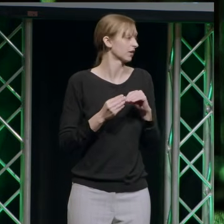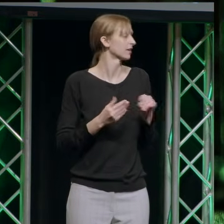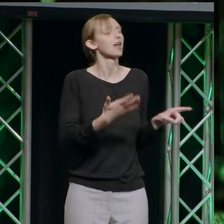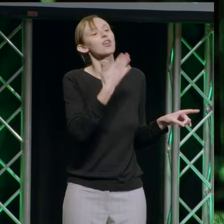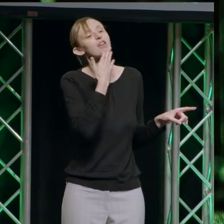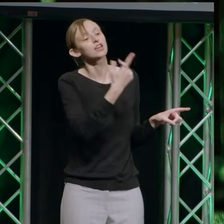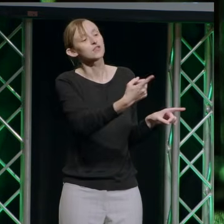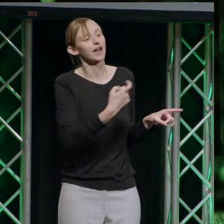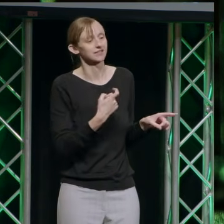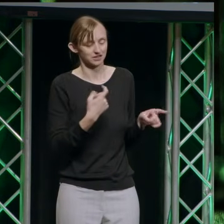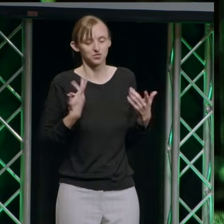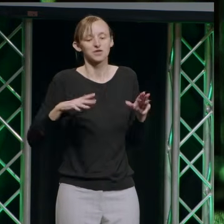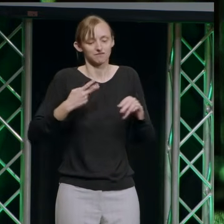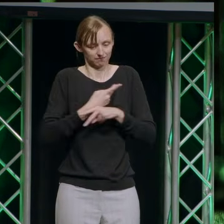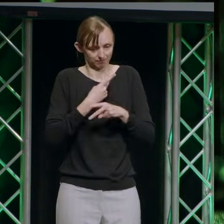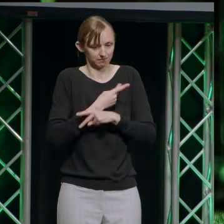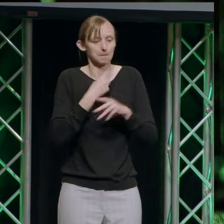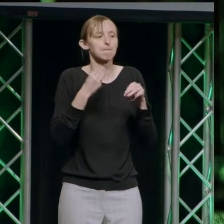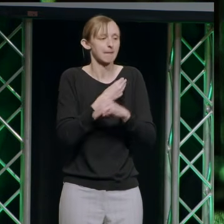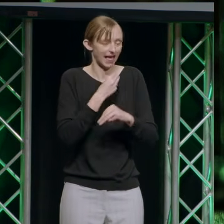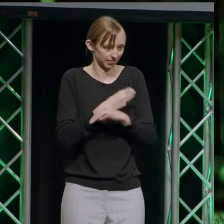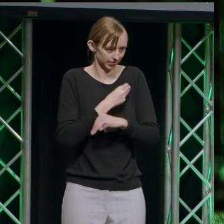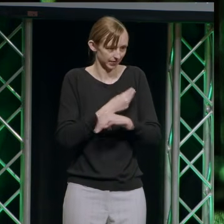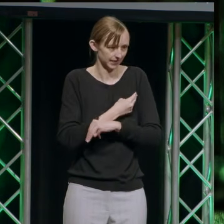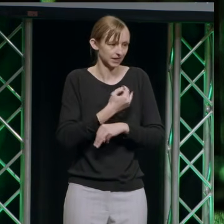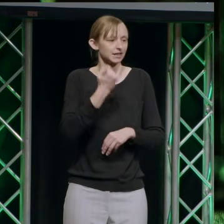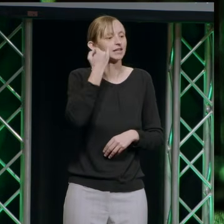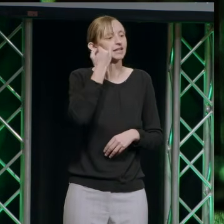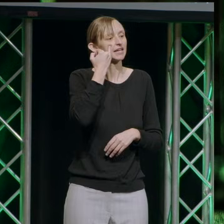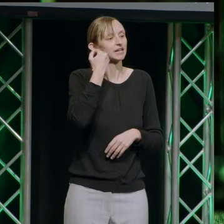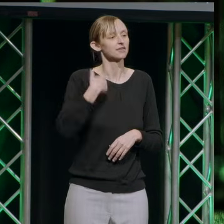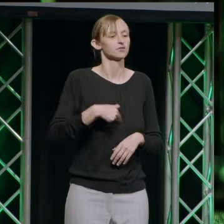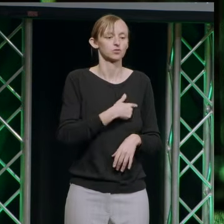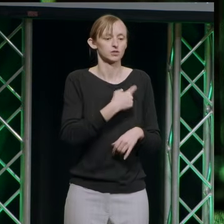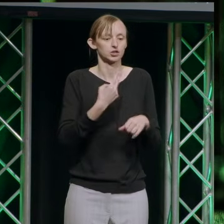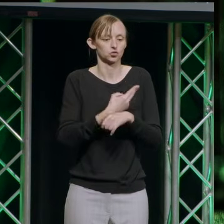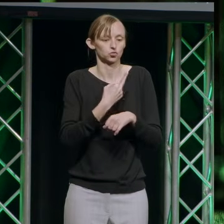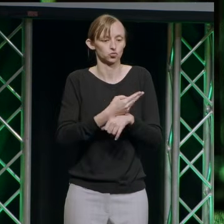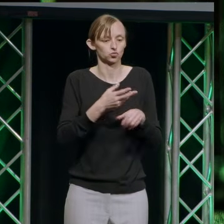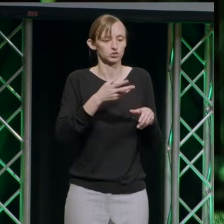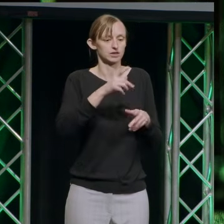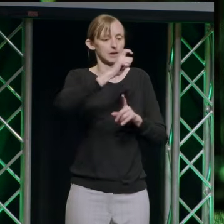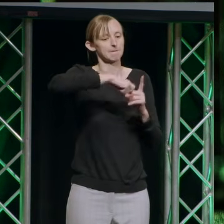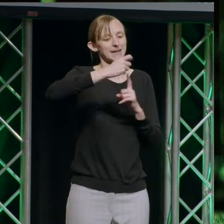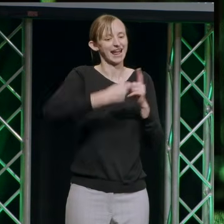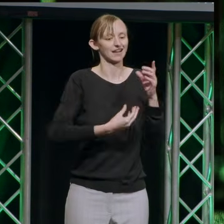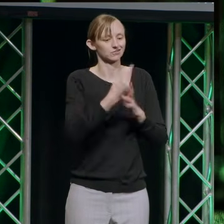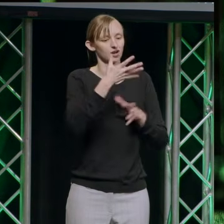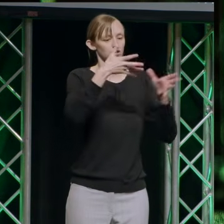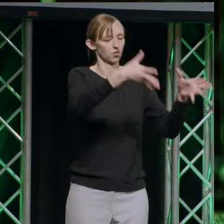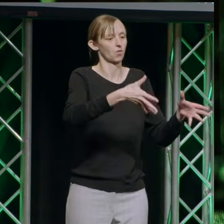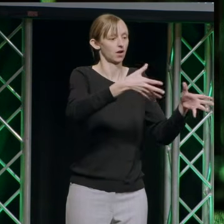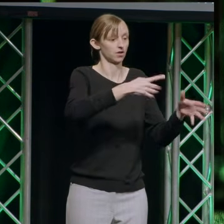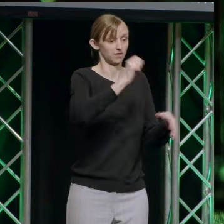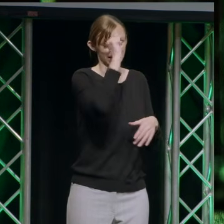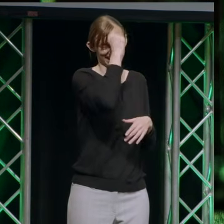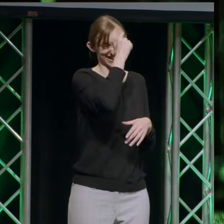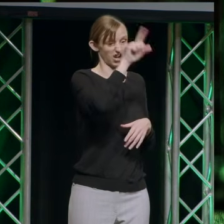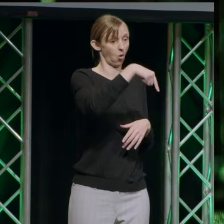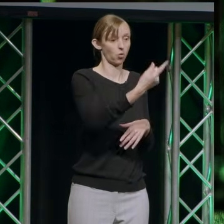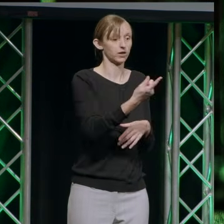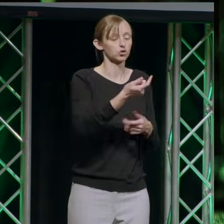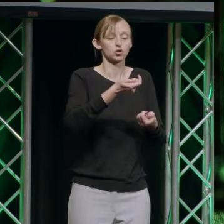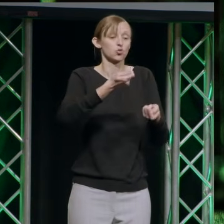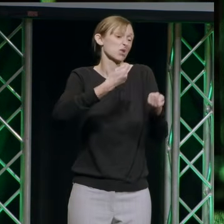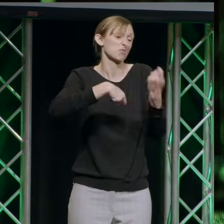asking that, we've done the math, and so if we use the waste, banana crop waste in India alone, we can replace all